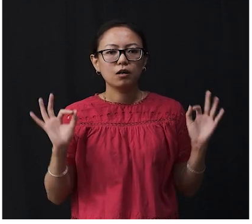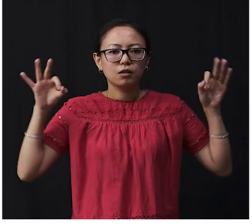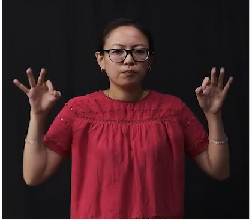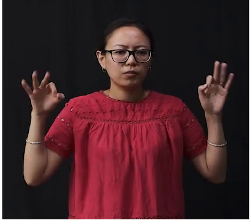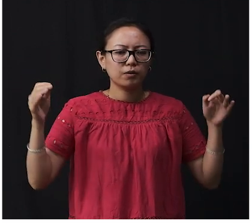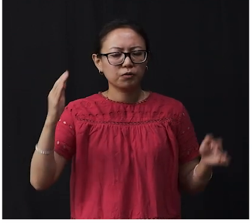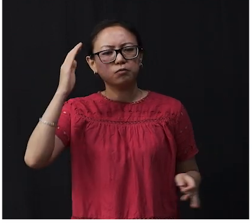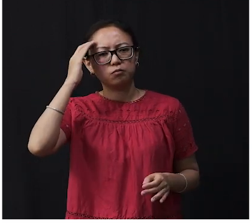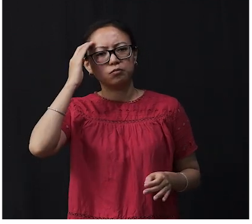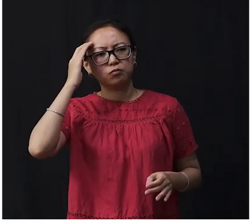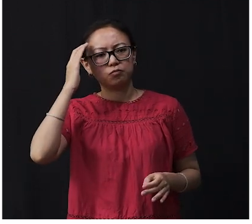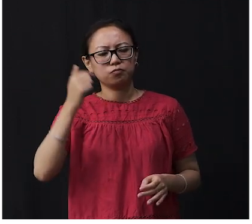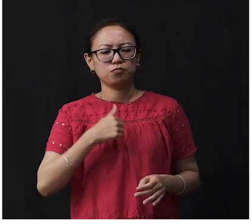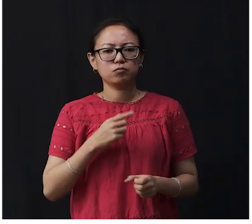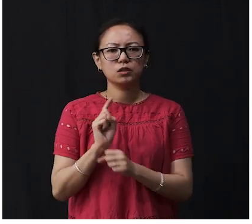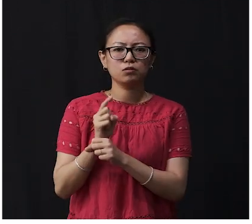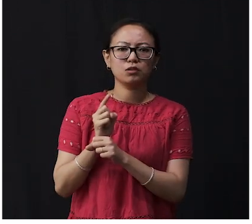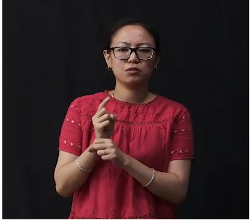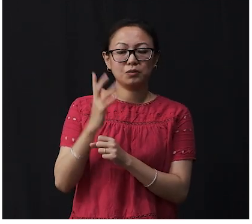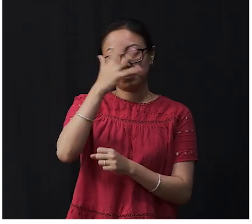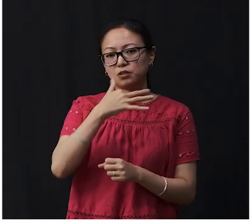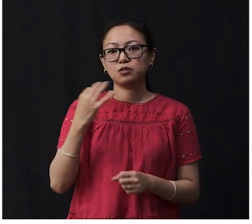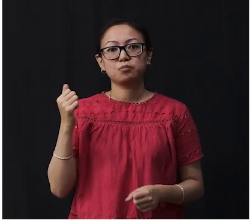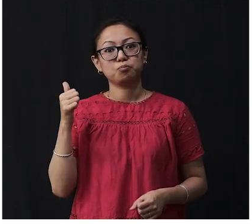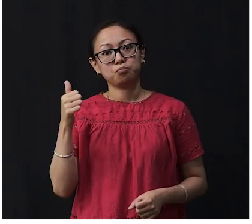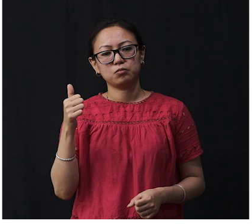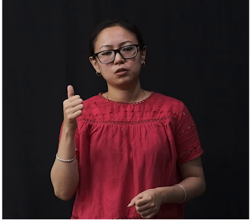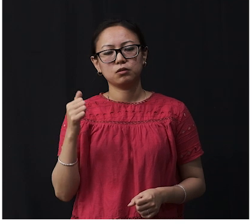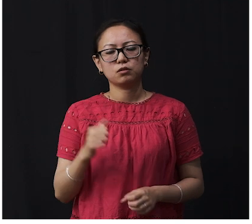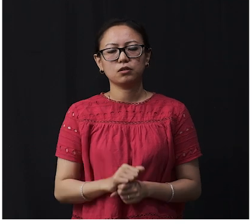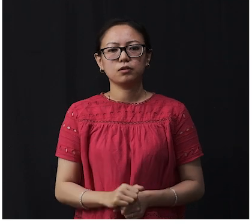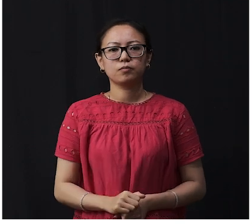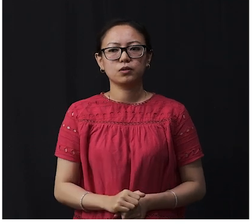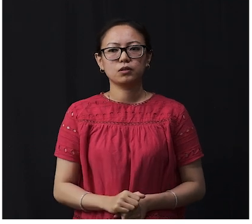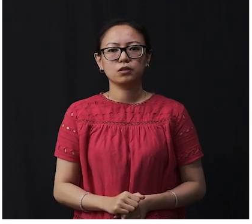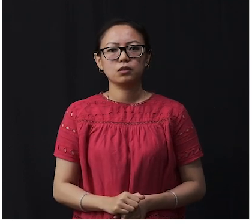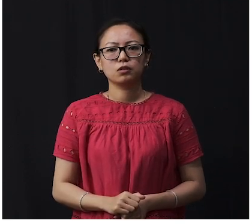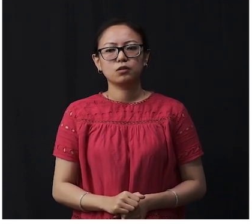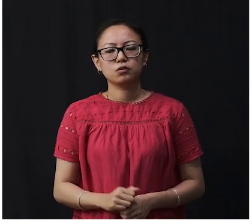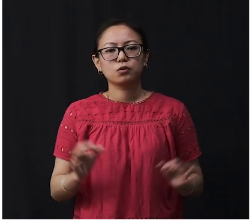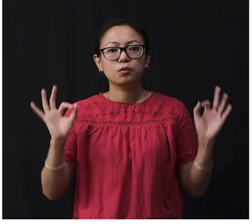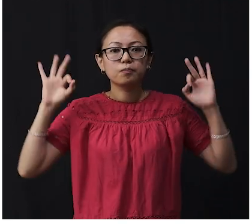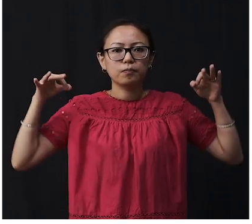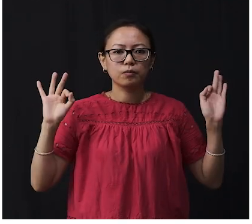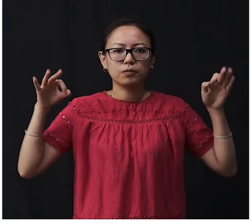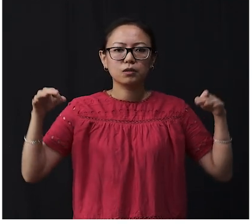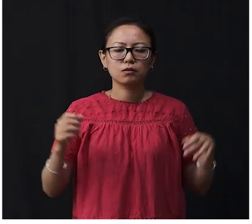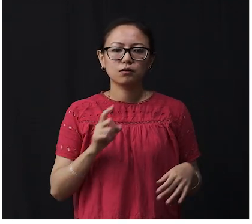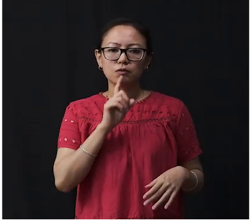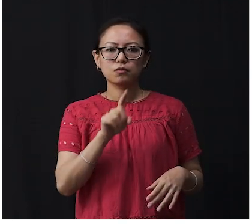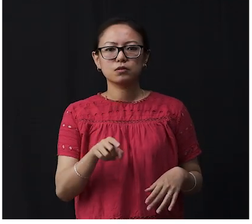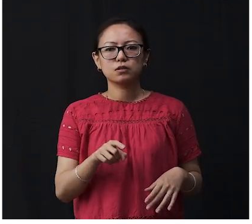very beautiful feather, and it said, I will show the people, show the world that I have a